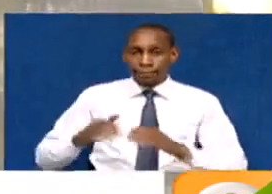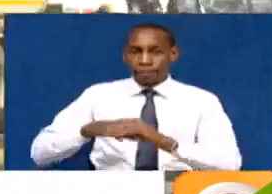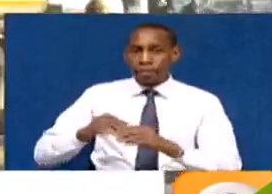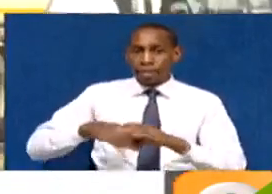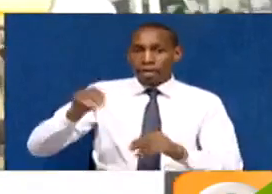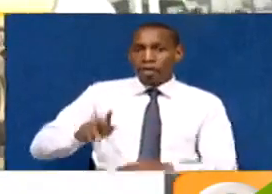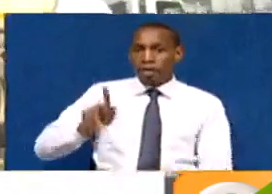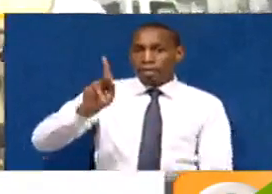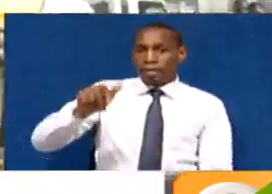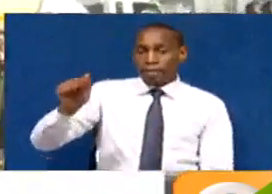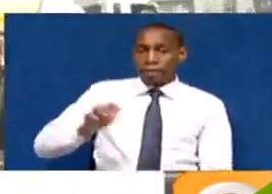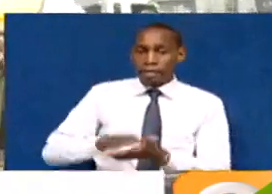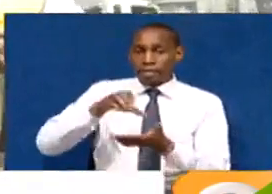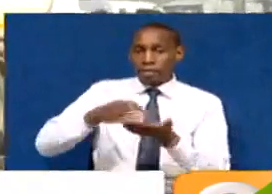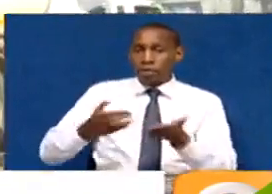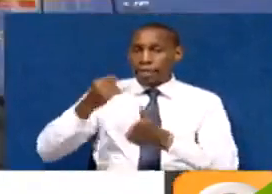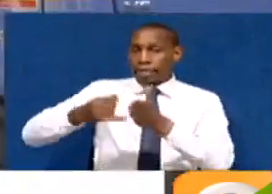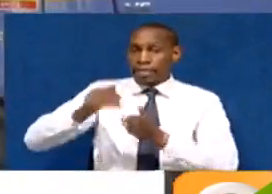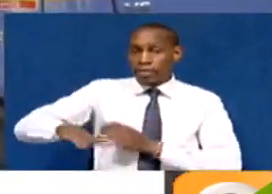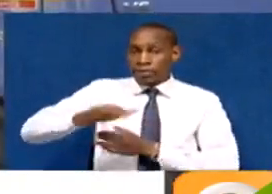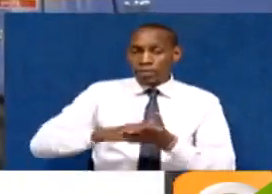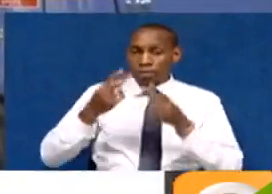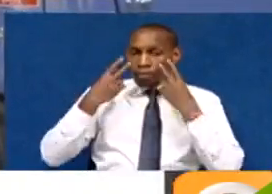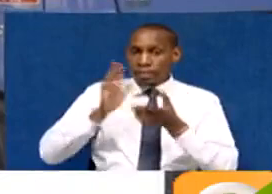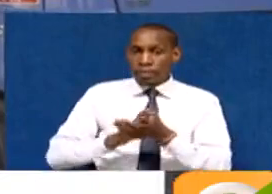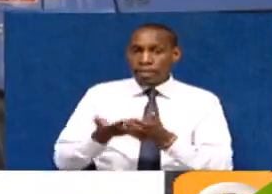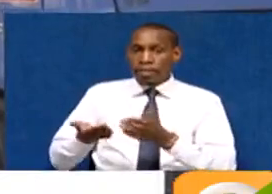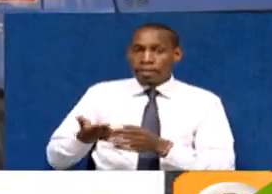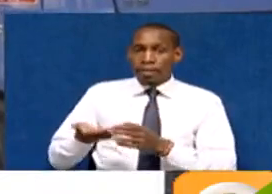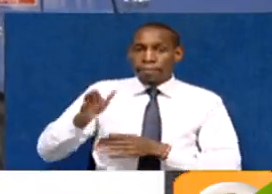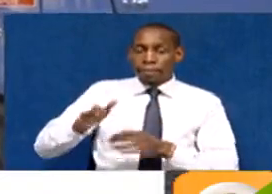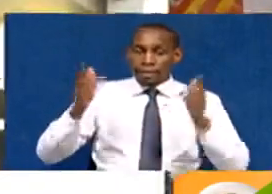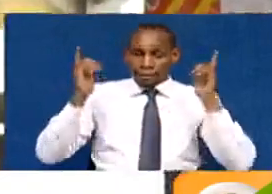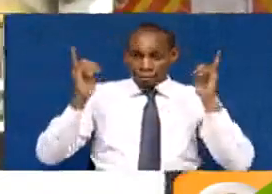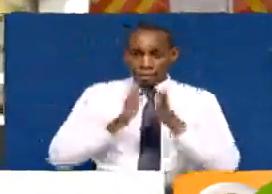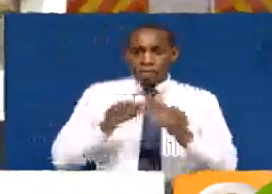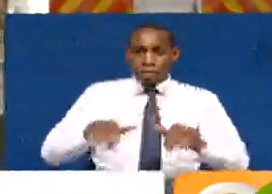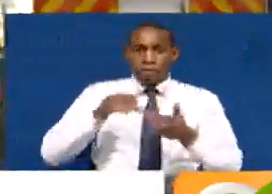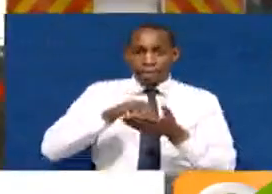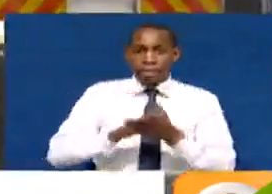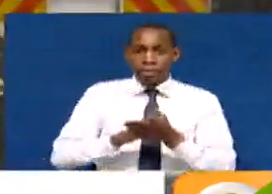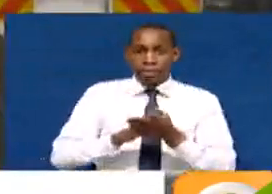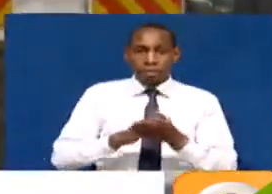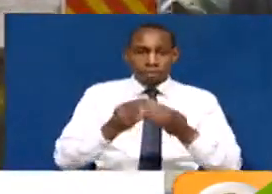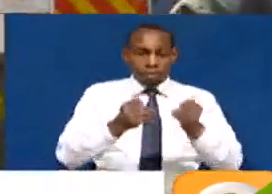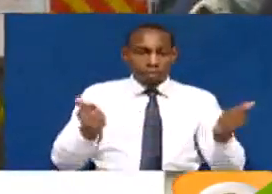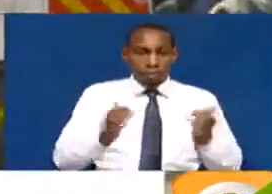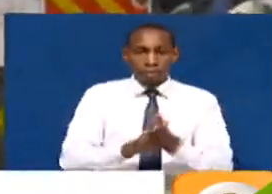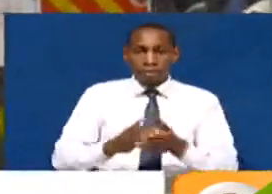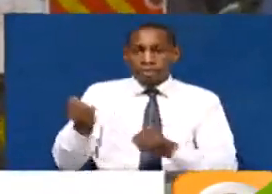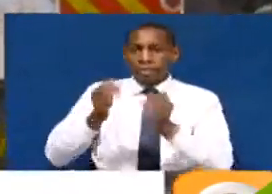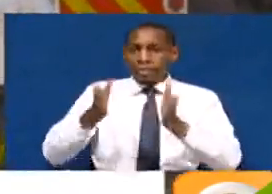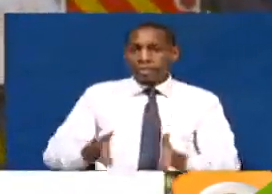Outside the Kenya Pipeline Depot in industrial area, we found parked tankers waiting for the situation to stabilize. Some of the